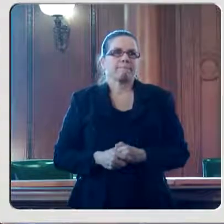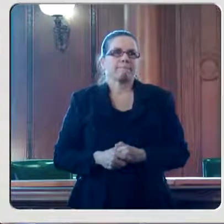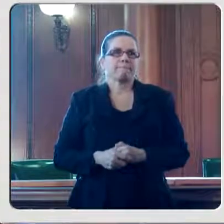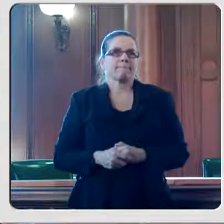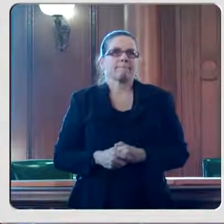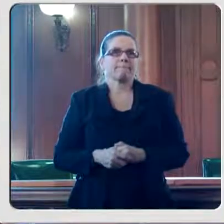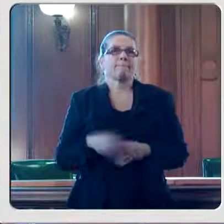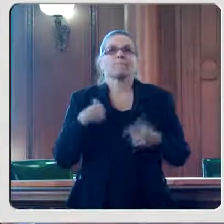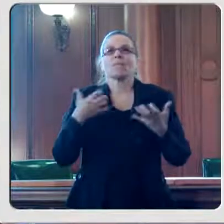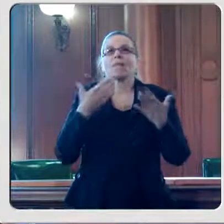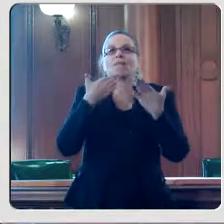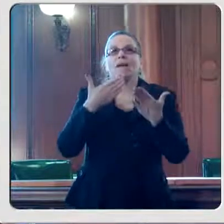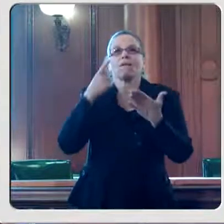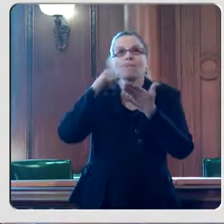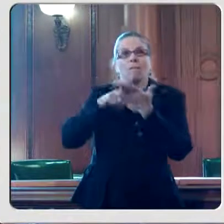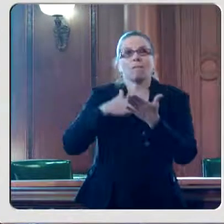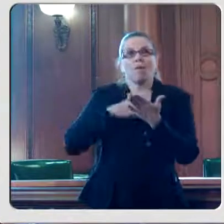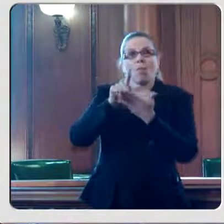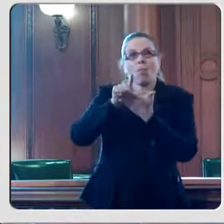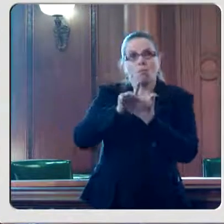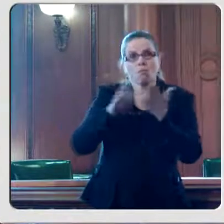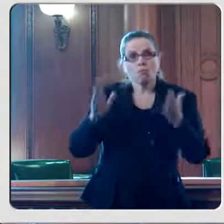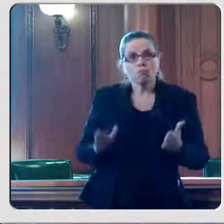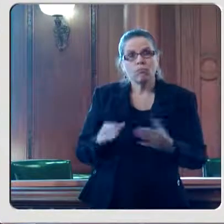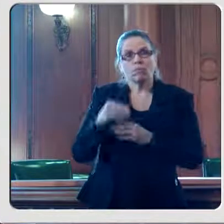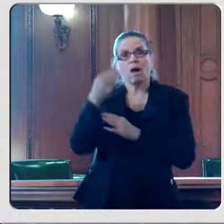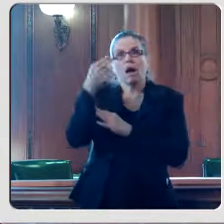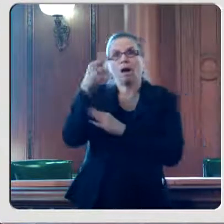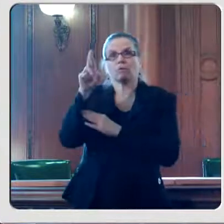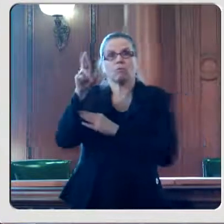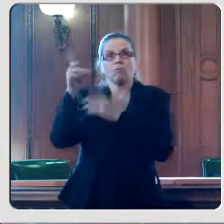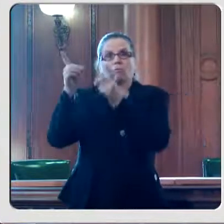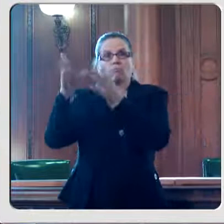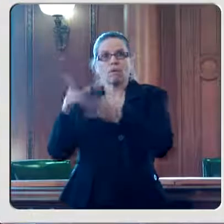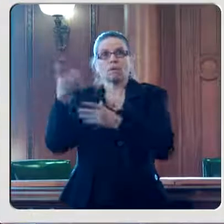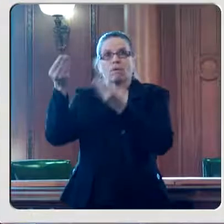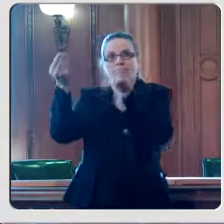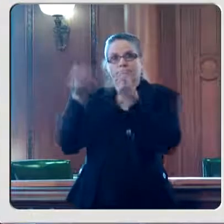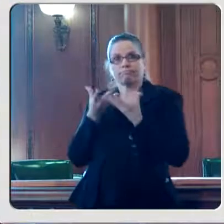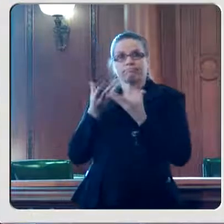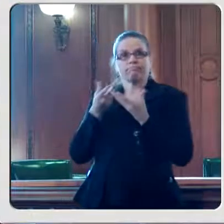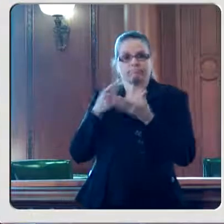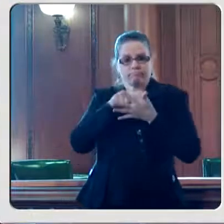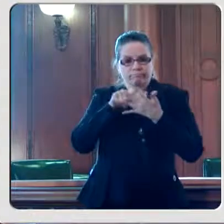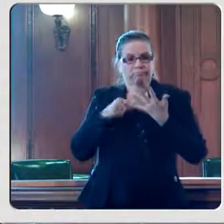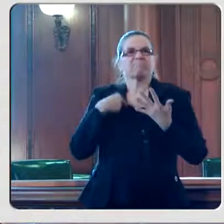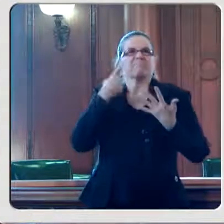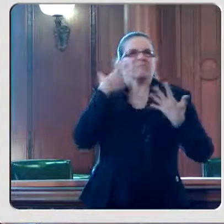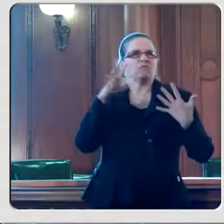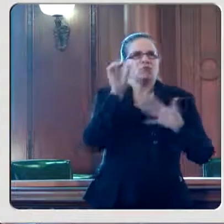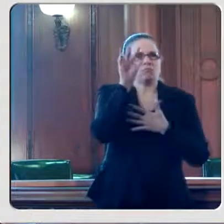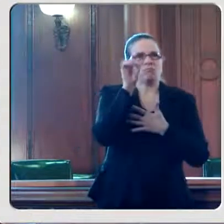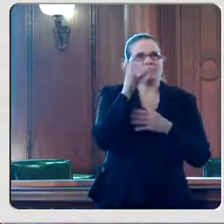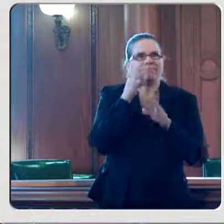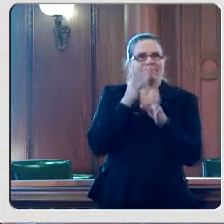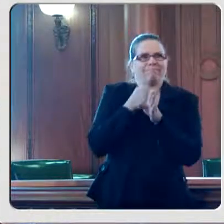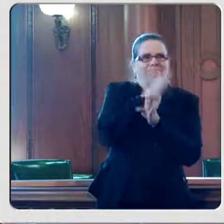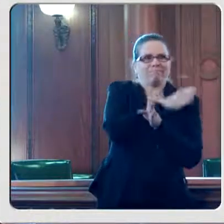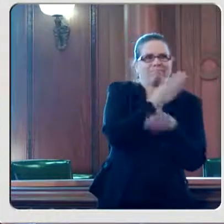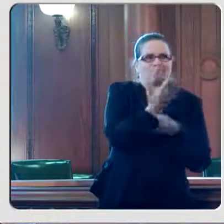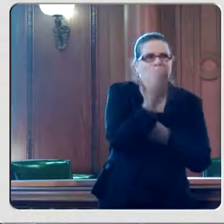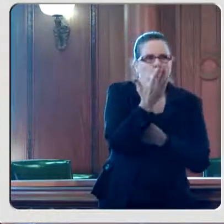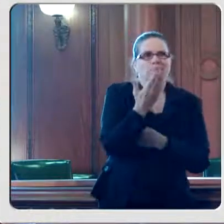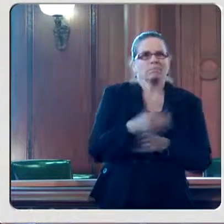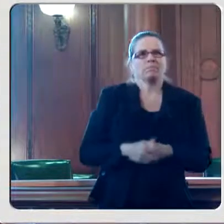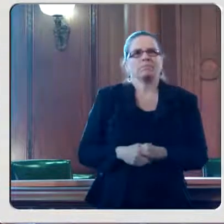and CAFO TJ Plant to give me their updates in our early morning cabinet head meetings, standard on that,